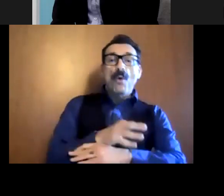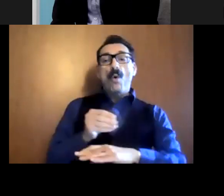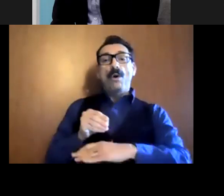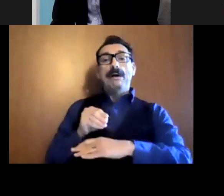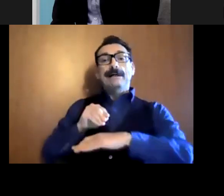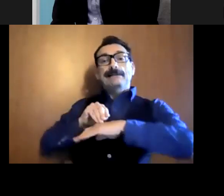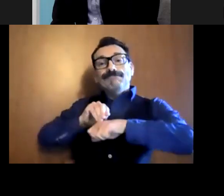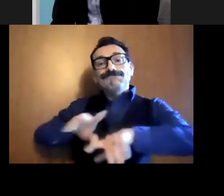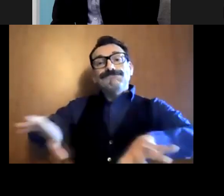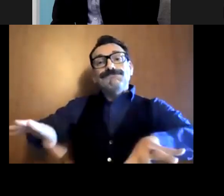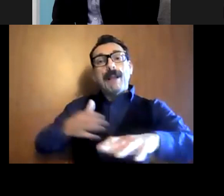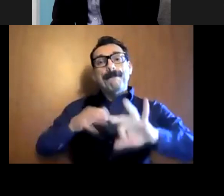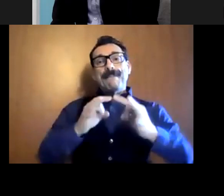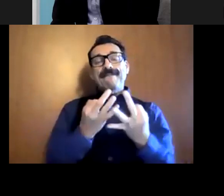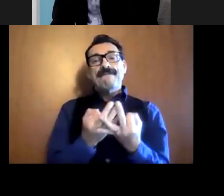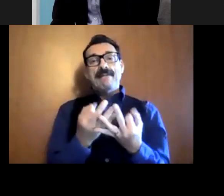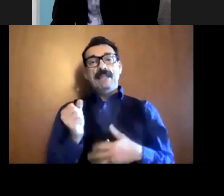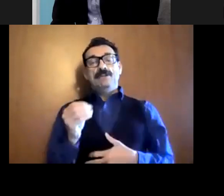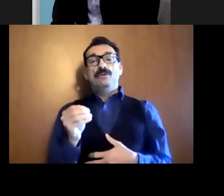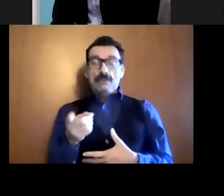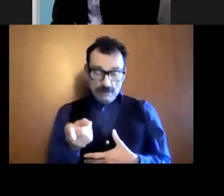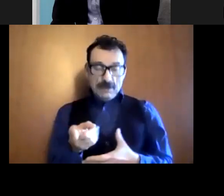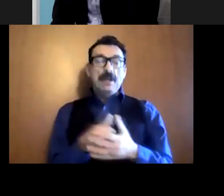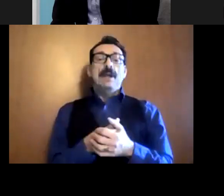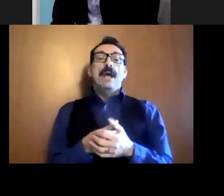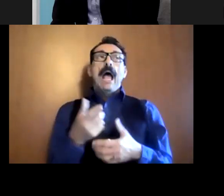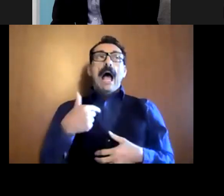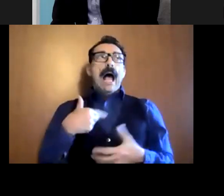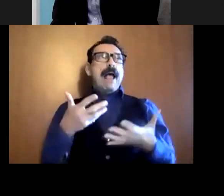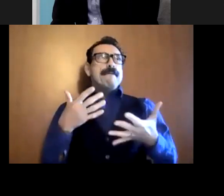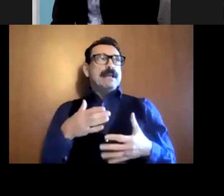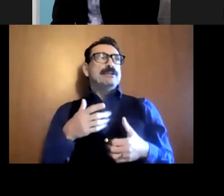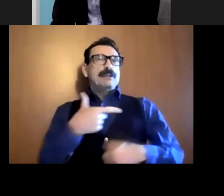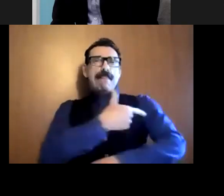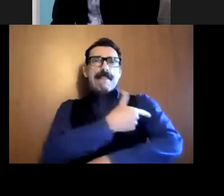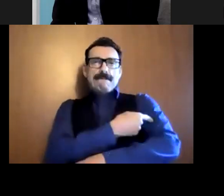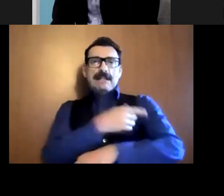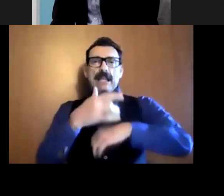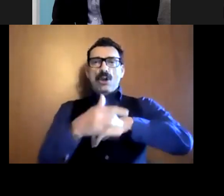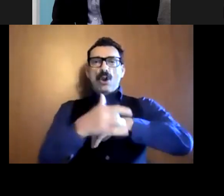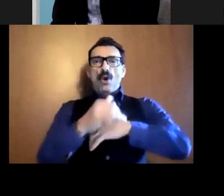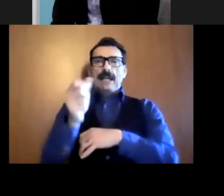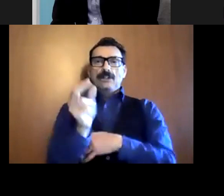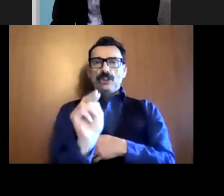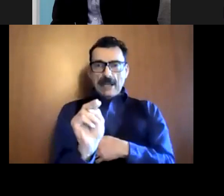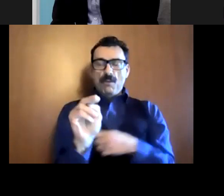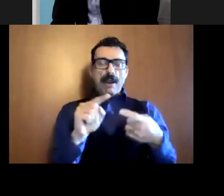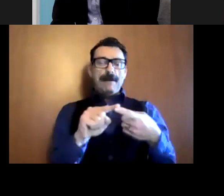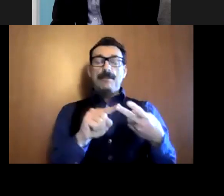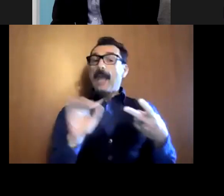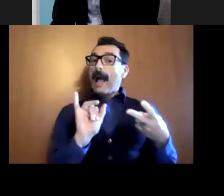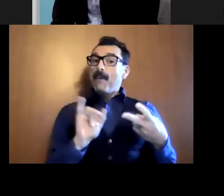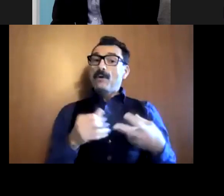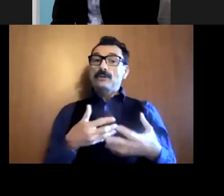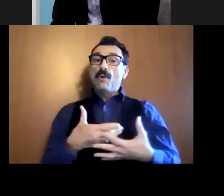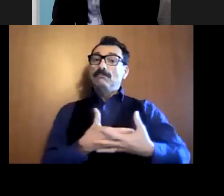of relief when I finished the Pfizer vaccine in early January. And then I have been breastfeeding my daughter since then. And so I also can